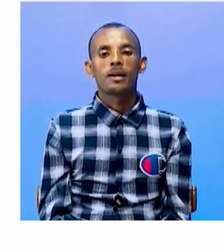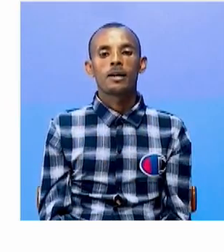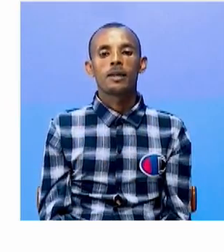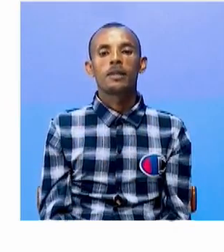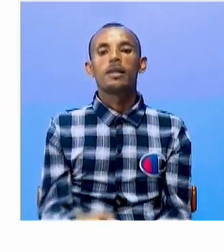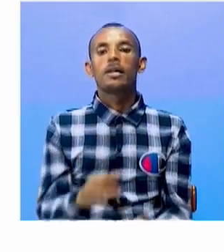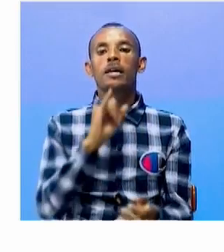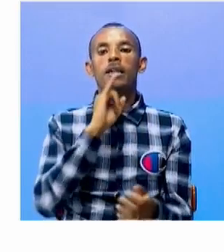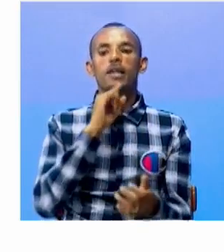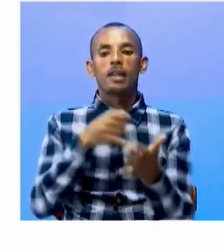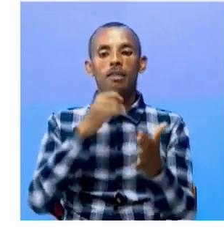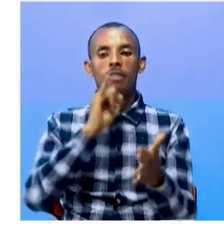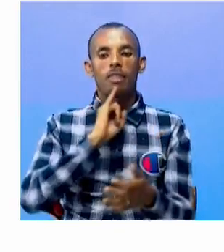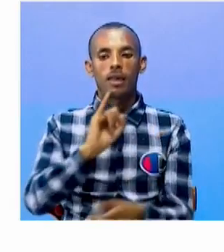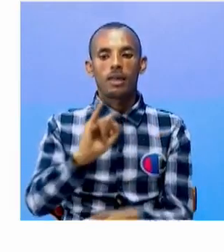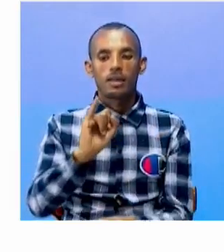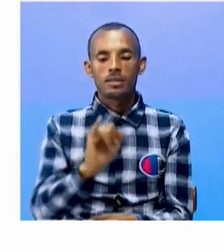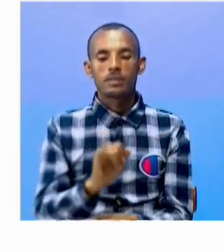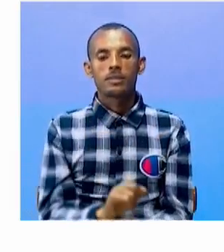is